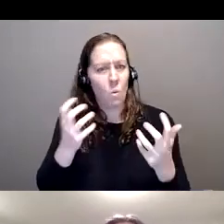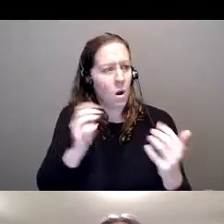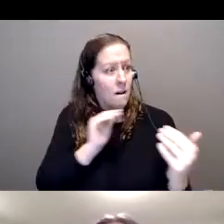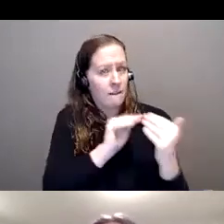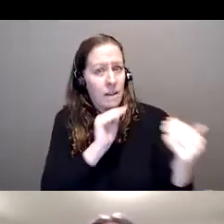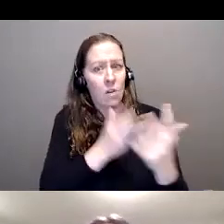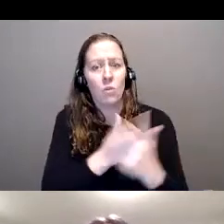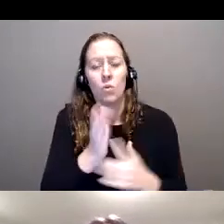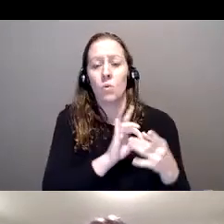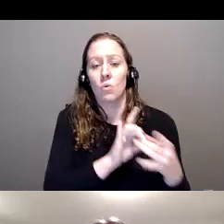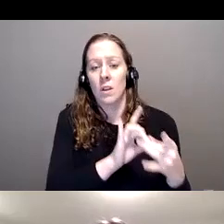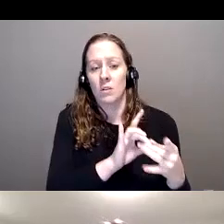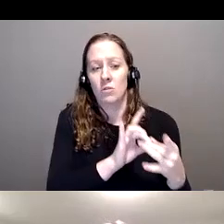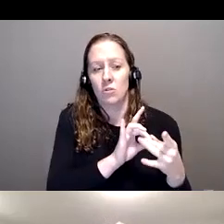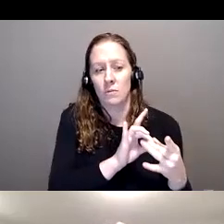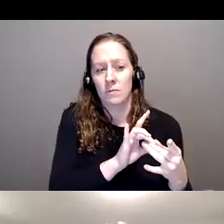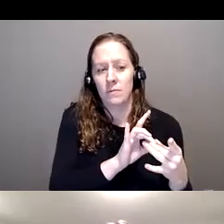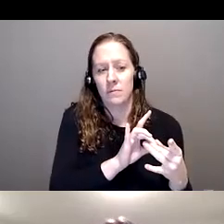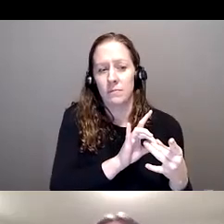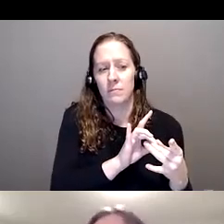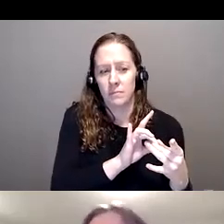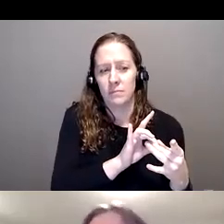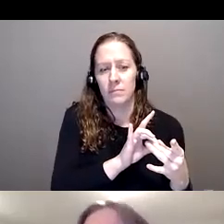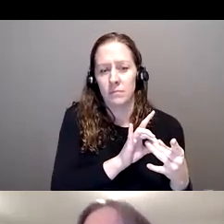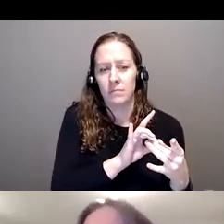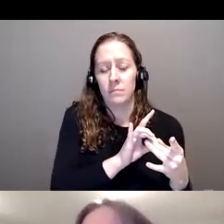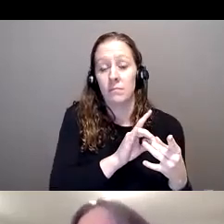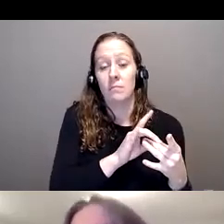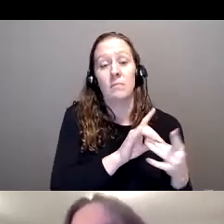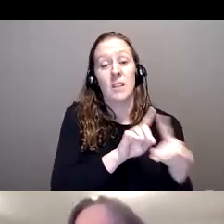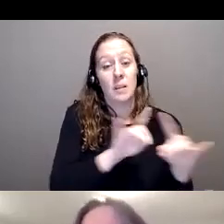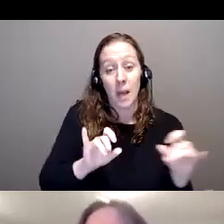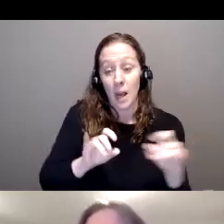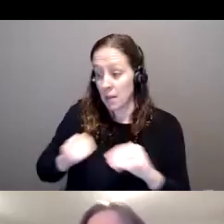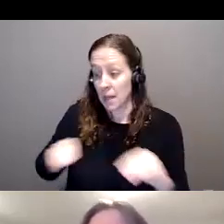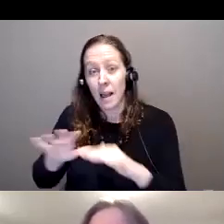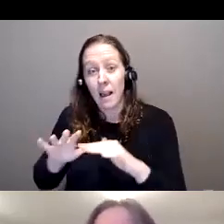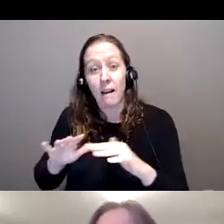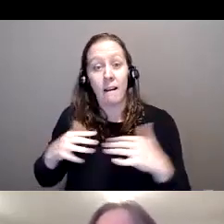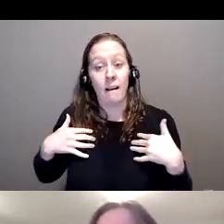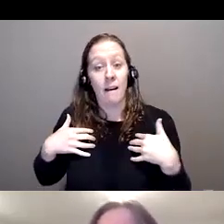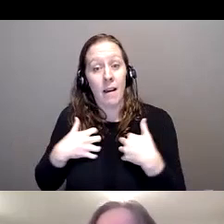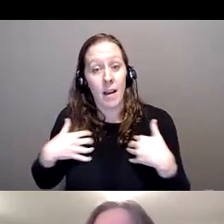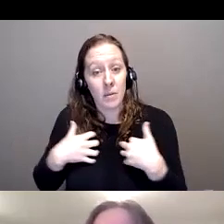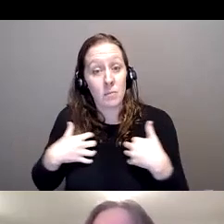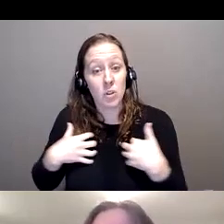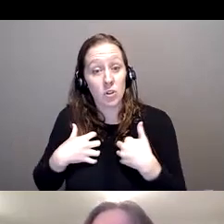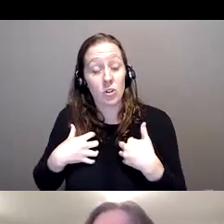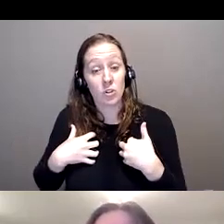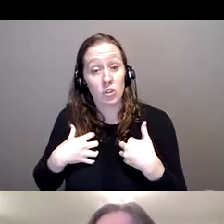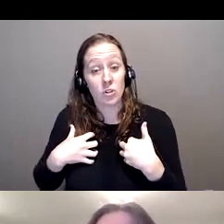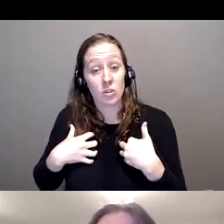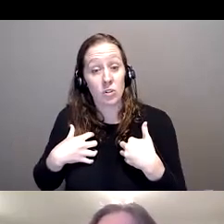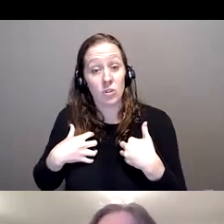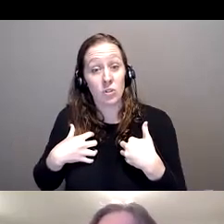and through our interconnectedness with the land, with the animals, is not embedded throughout